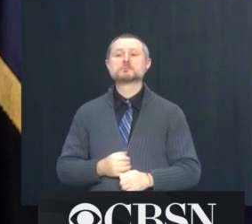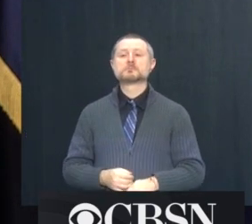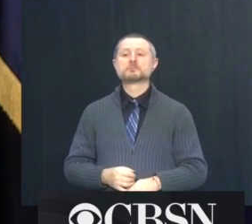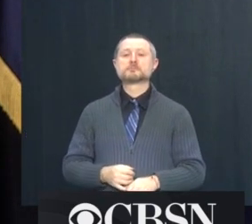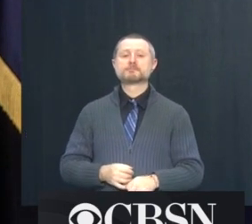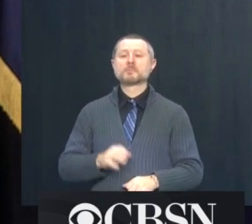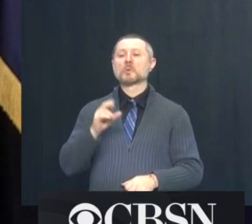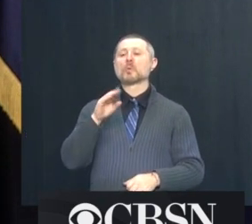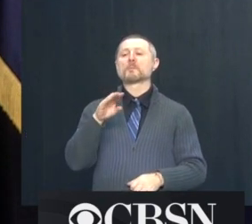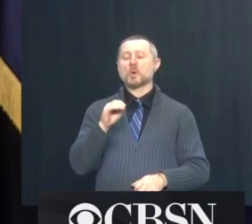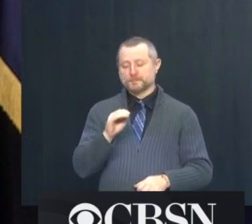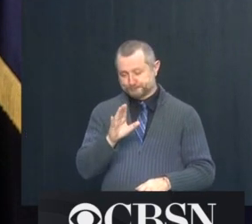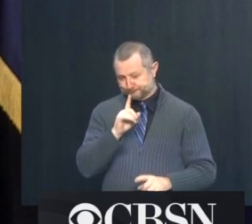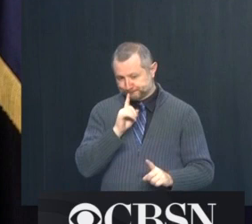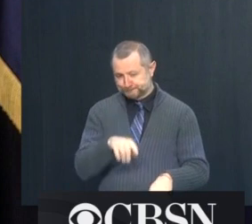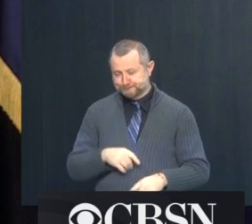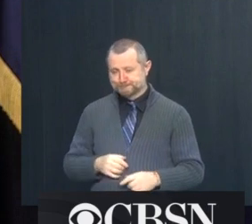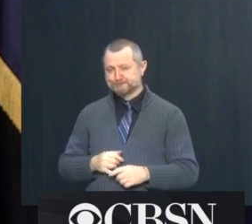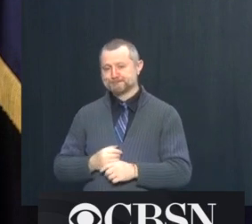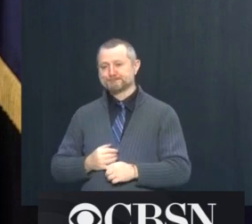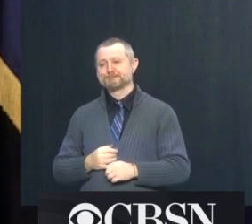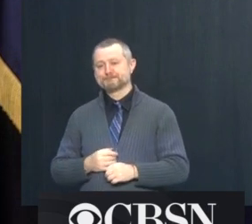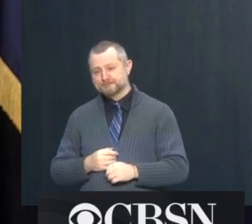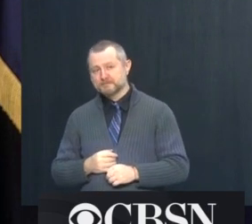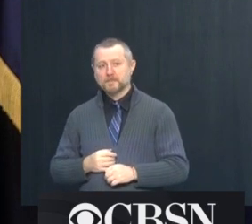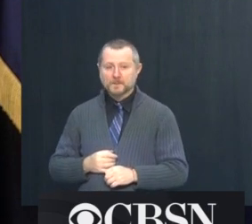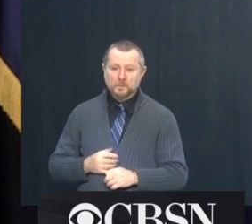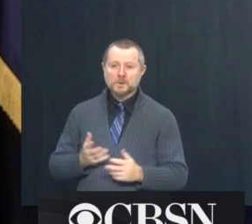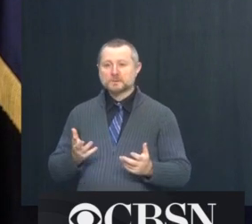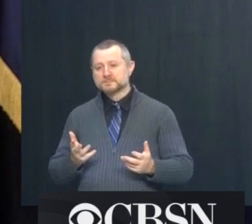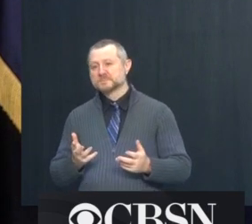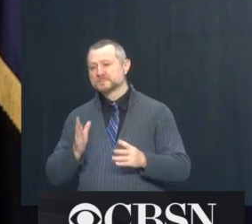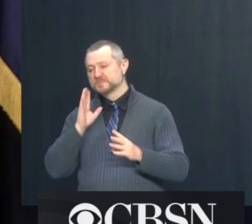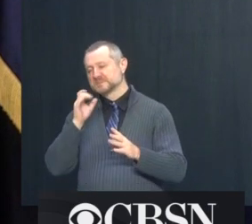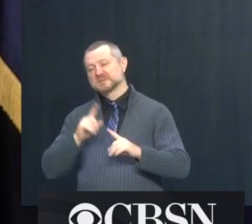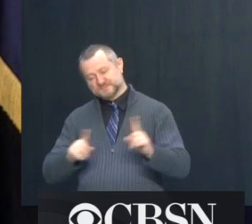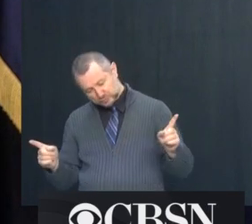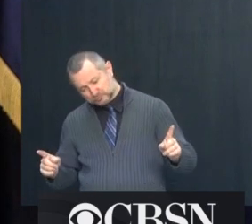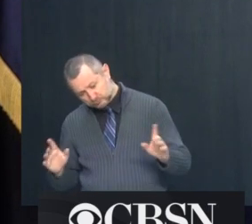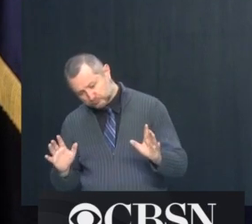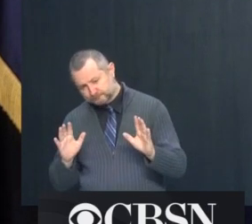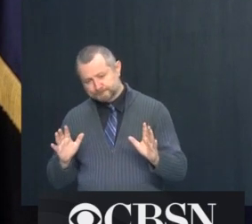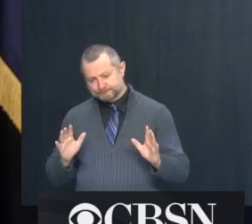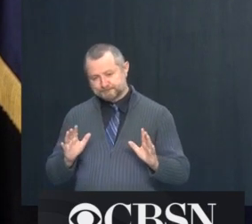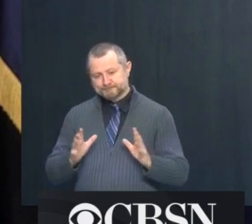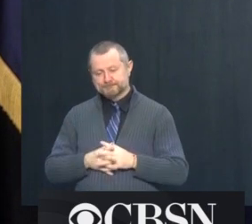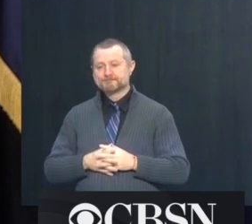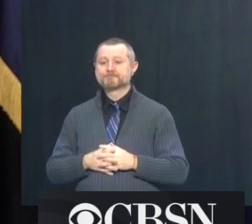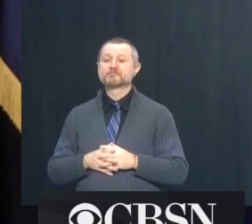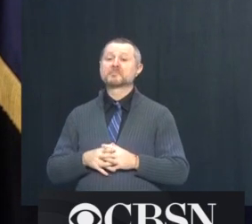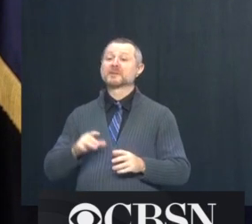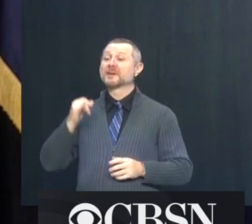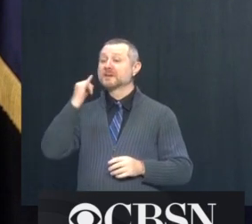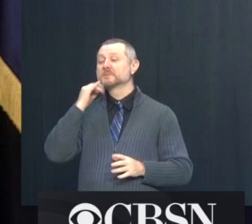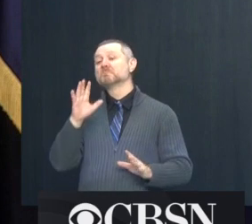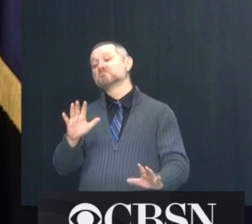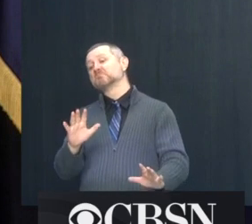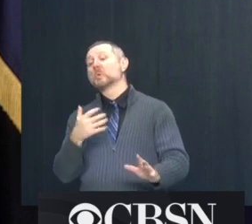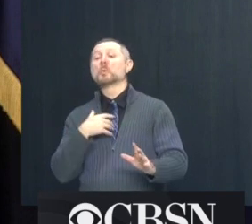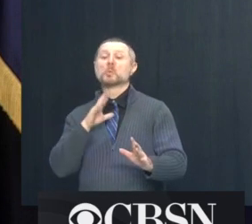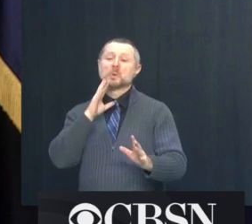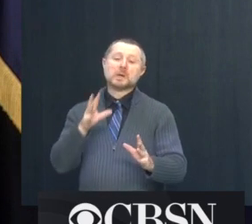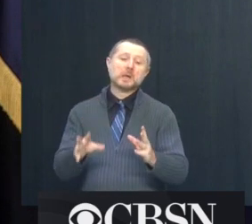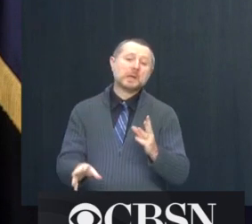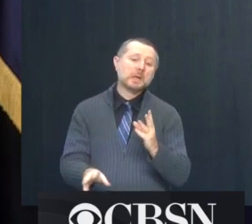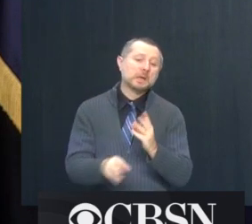They'll be different because they'll be also adding the